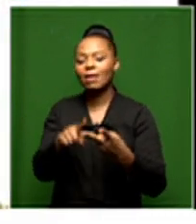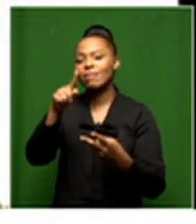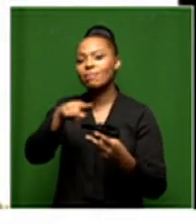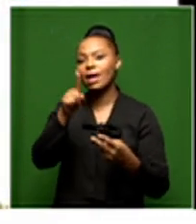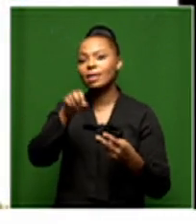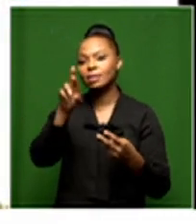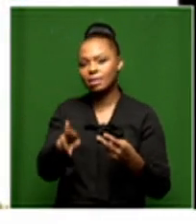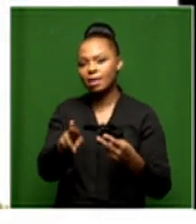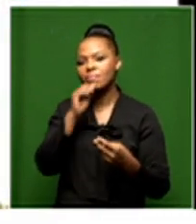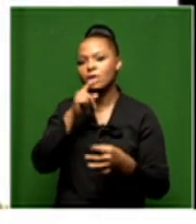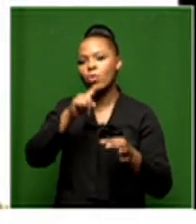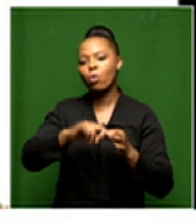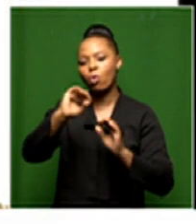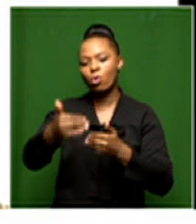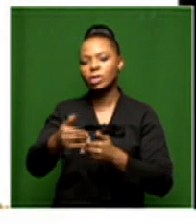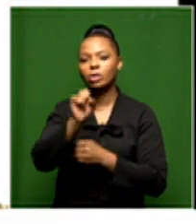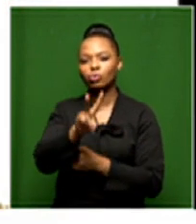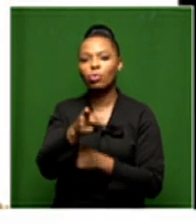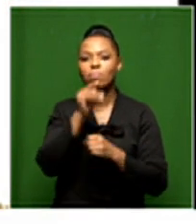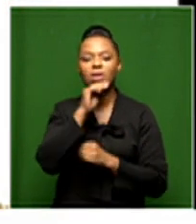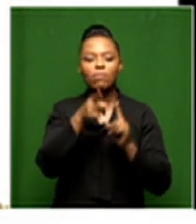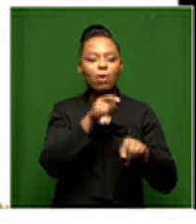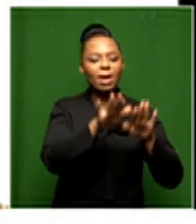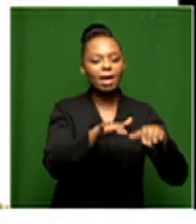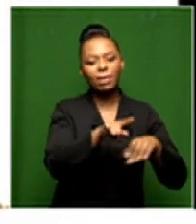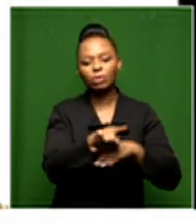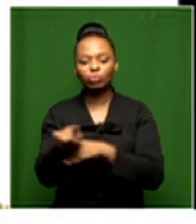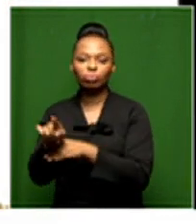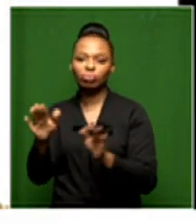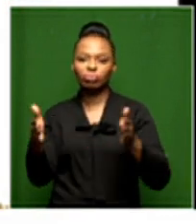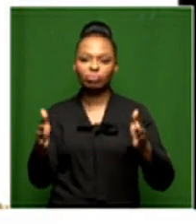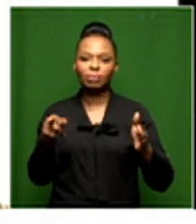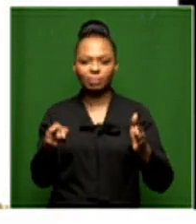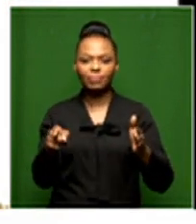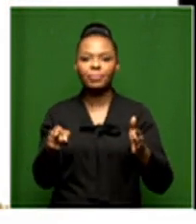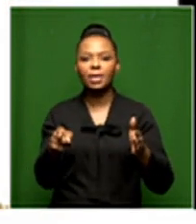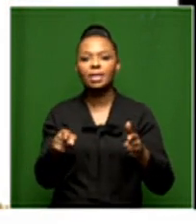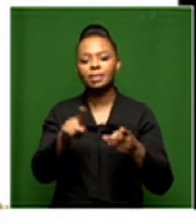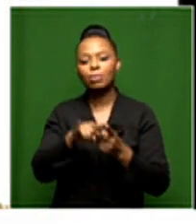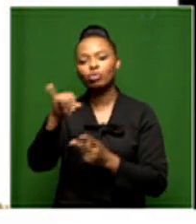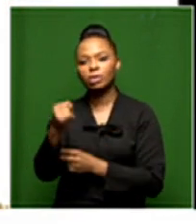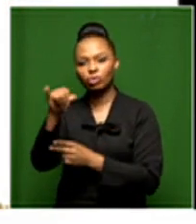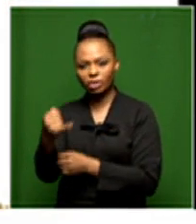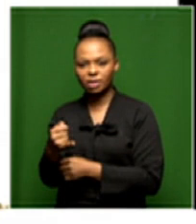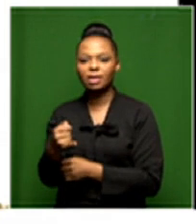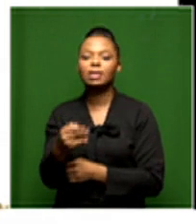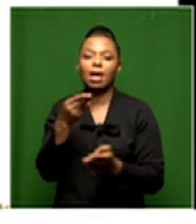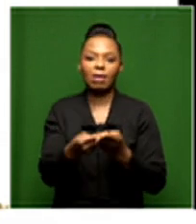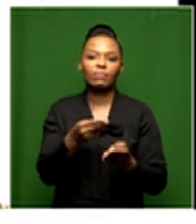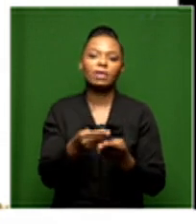in Q2, which means from April going forward. And the Johnson & Johnson vaccine as well